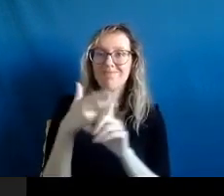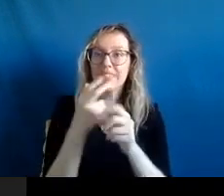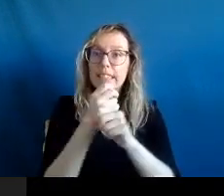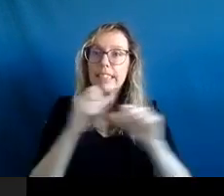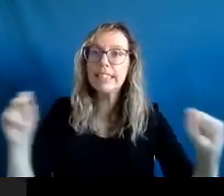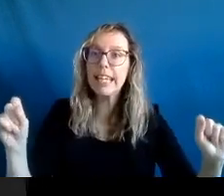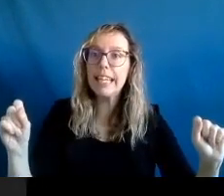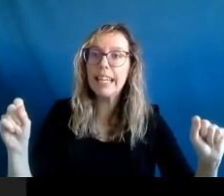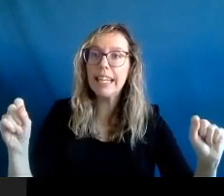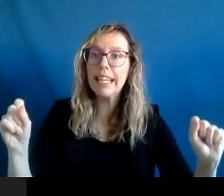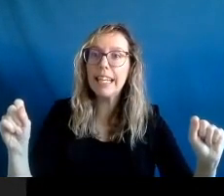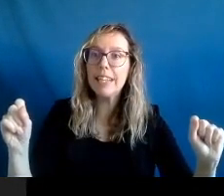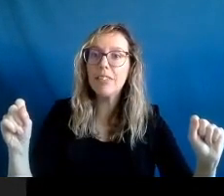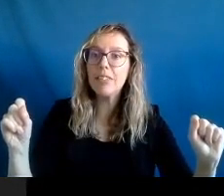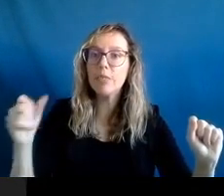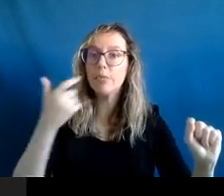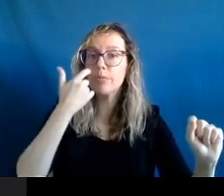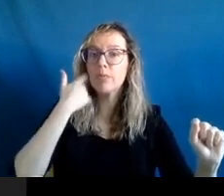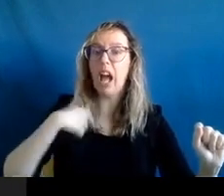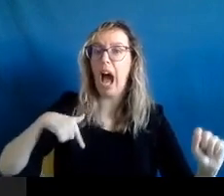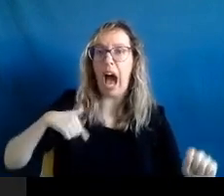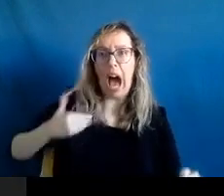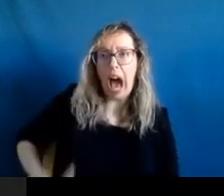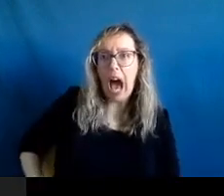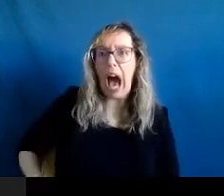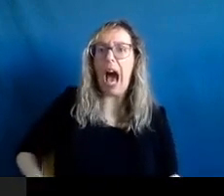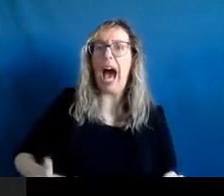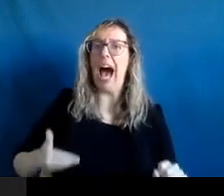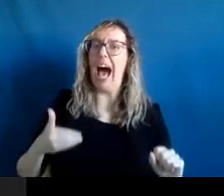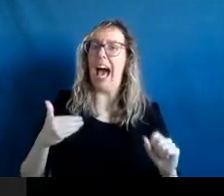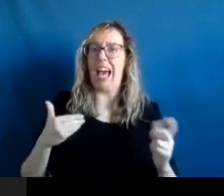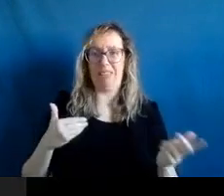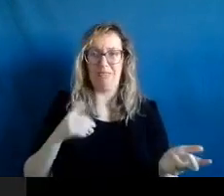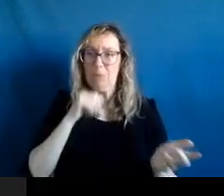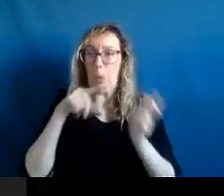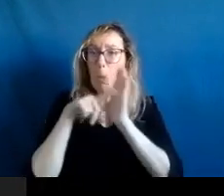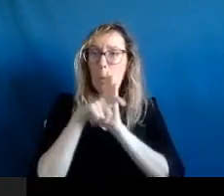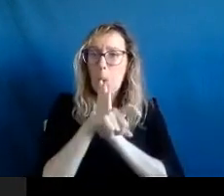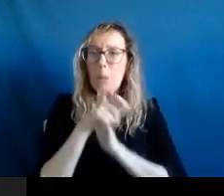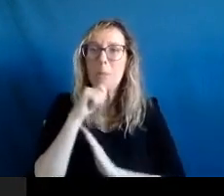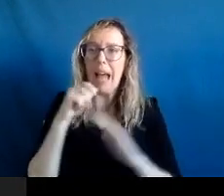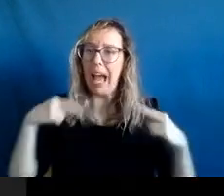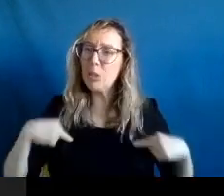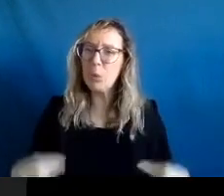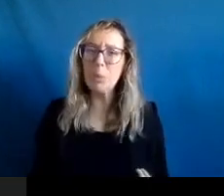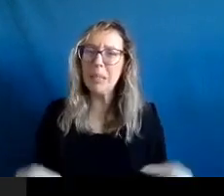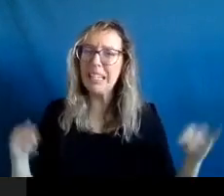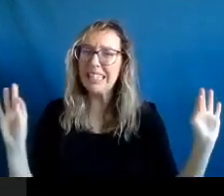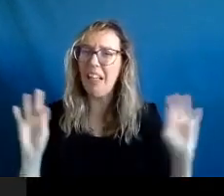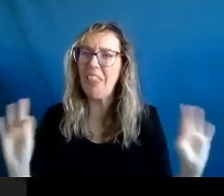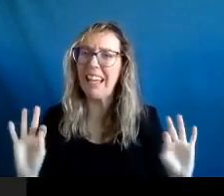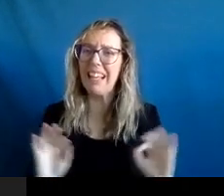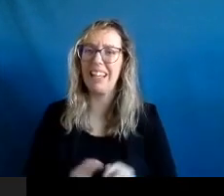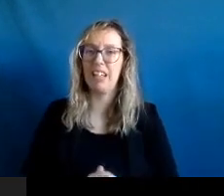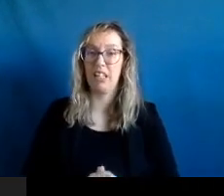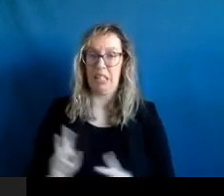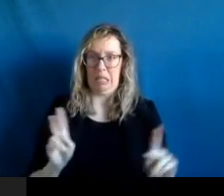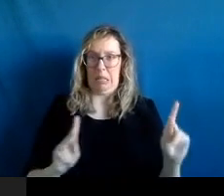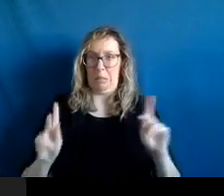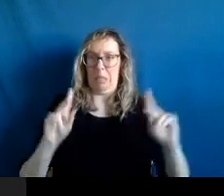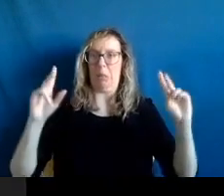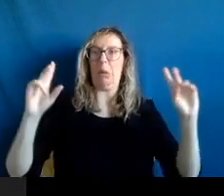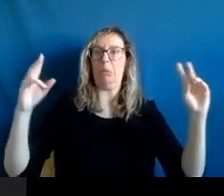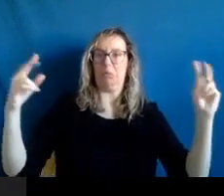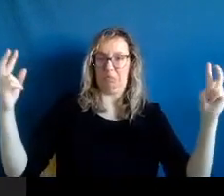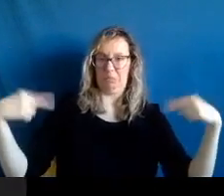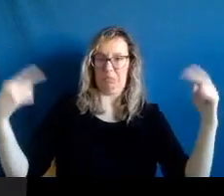not disappointed. But I am a worm and not human, scorned by others and despised by the people. All who